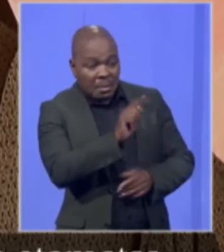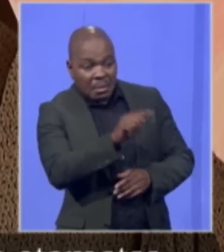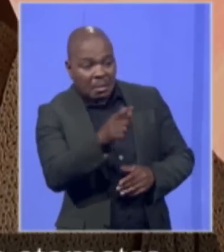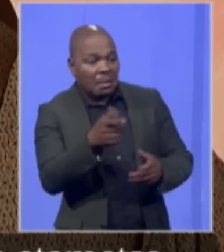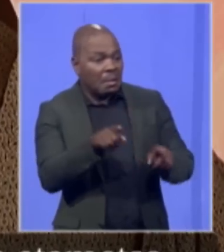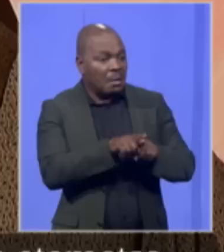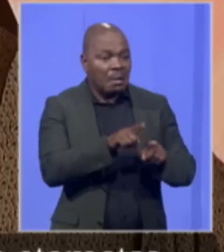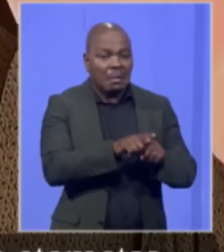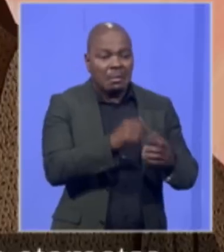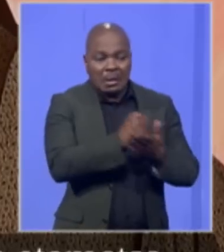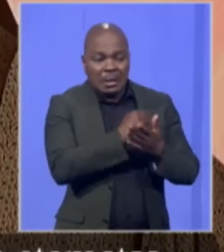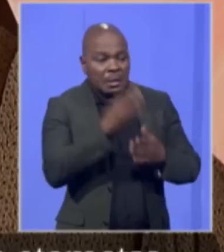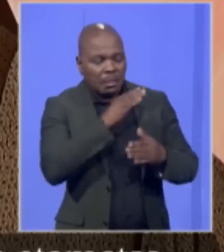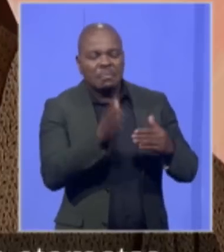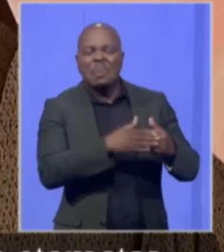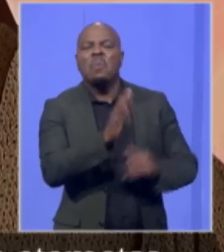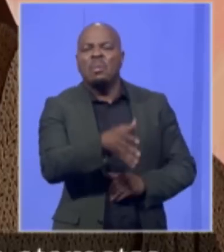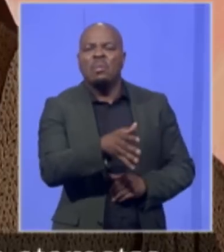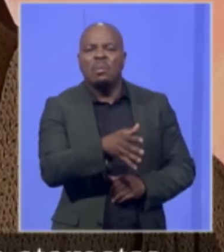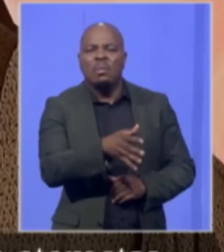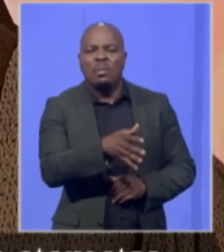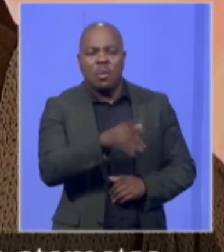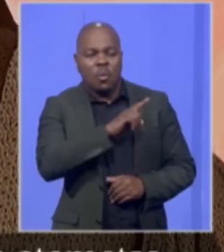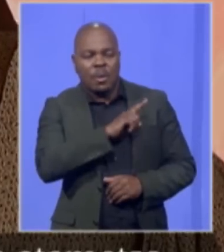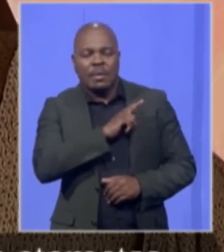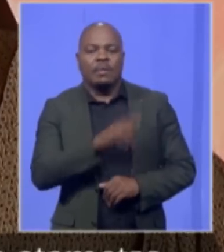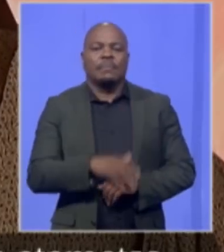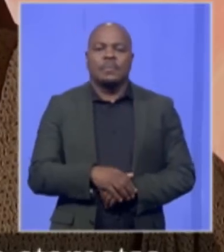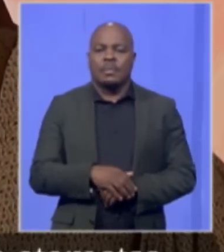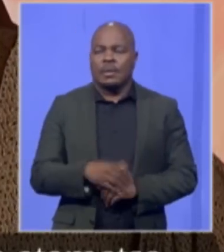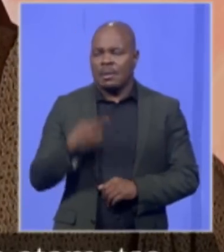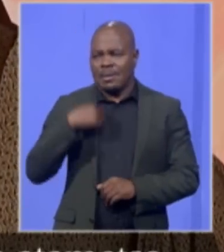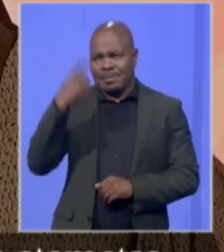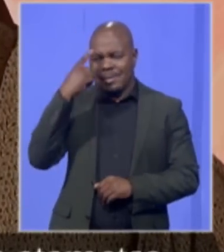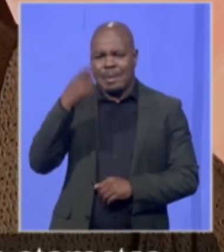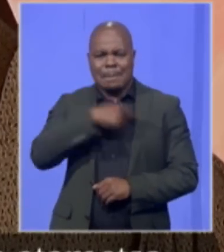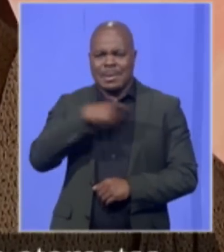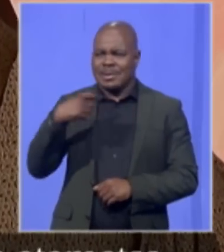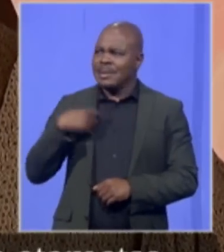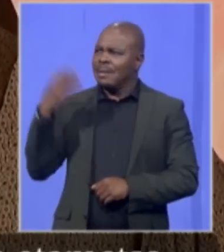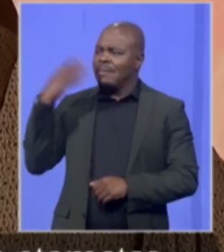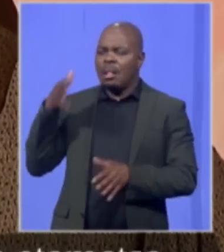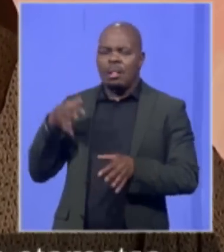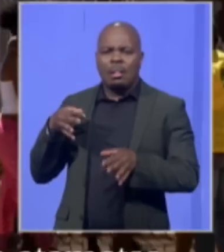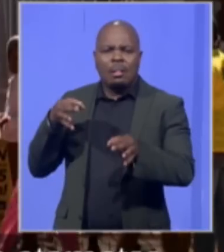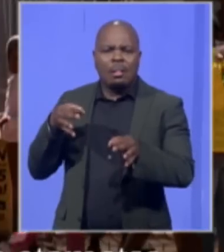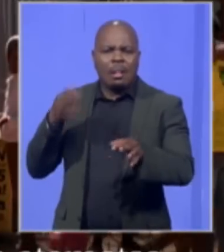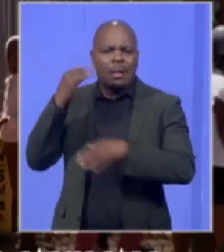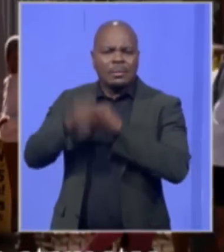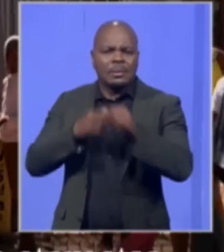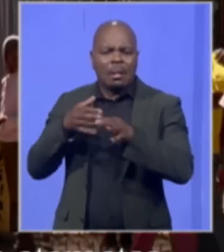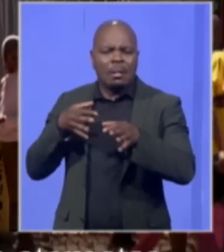that's going to happen, we are going to close that because I think the President gave extension from last year.